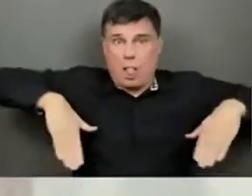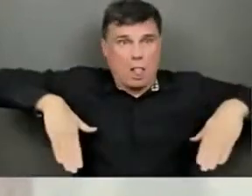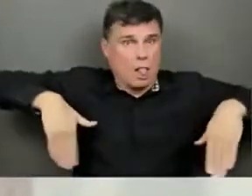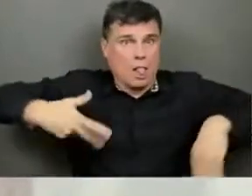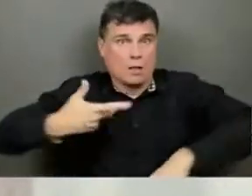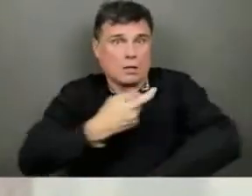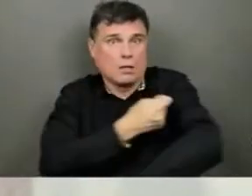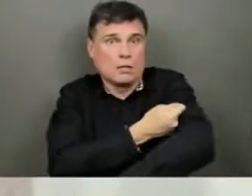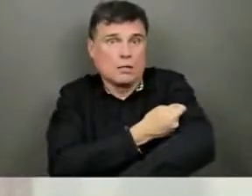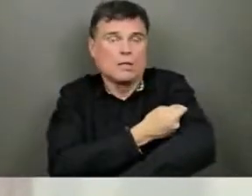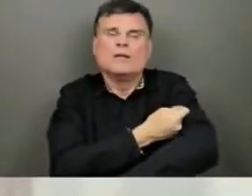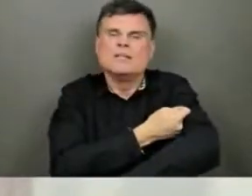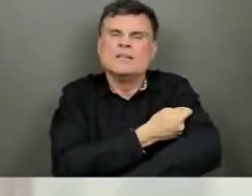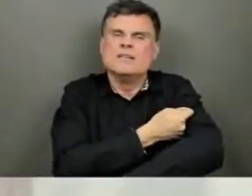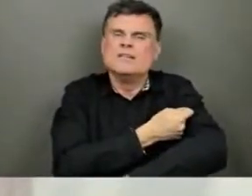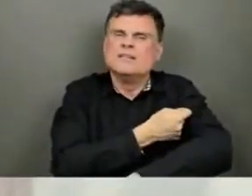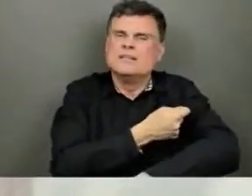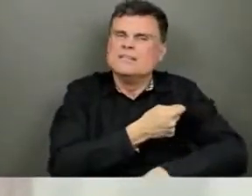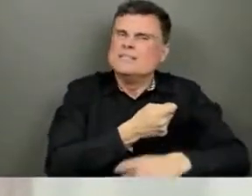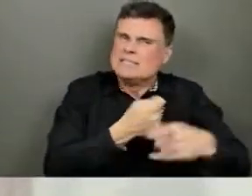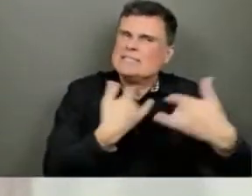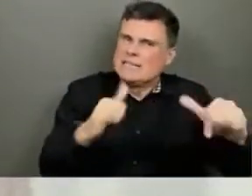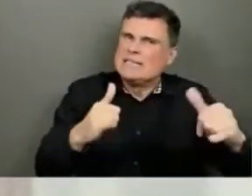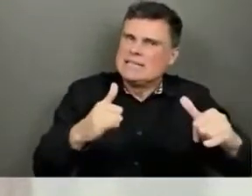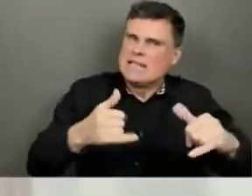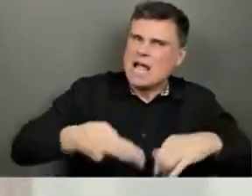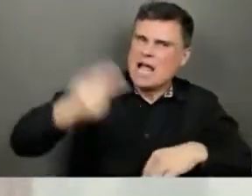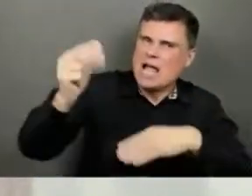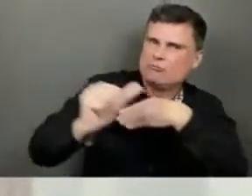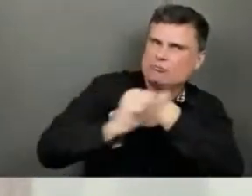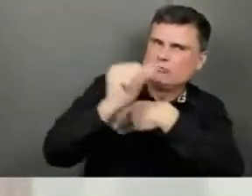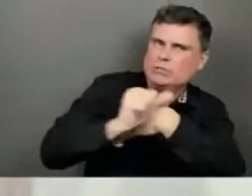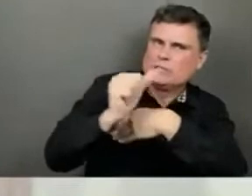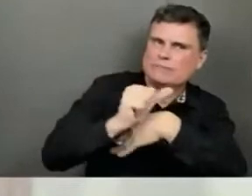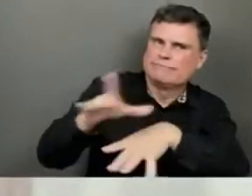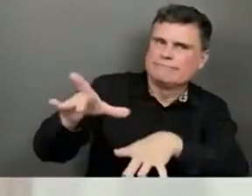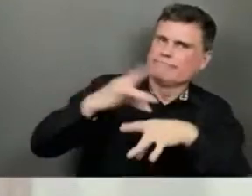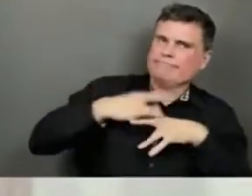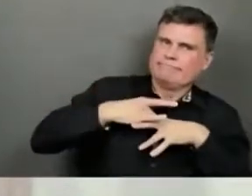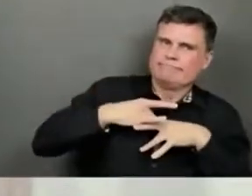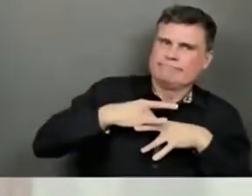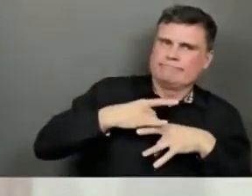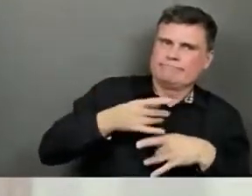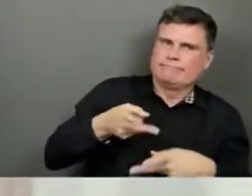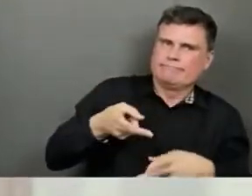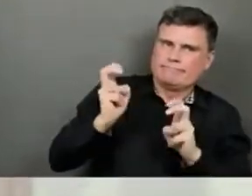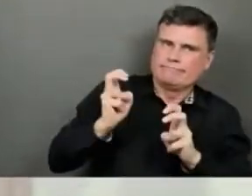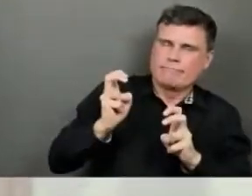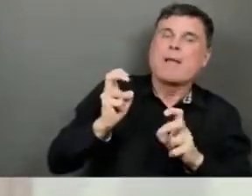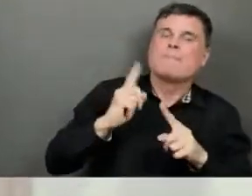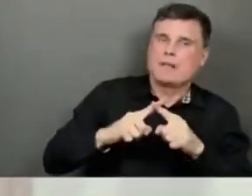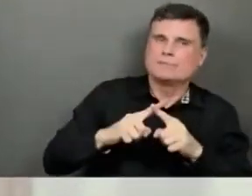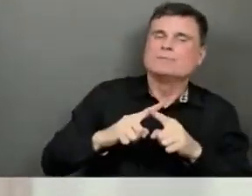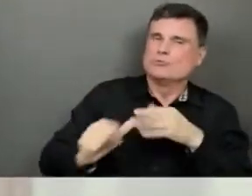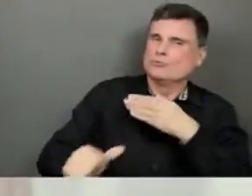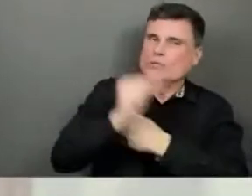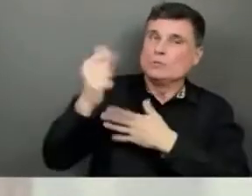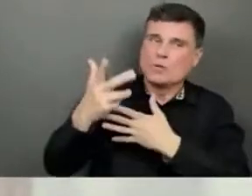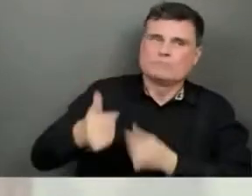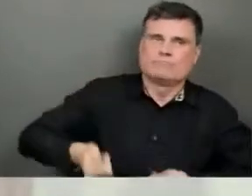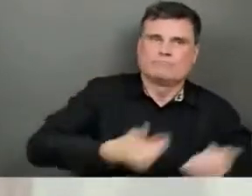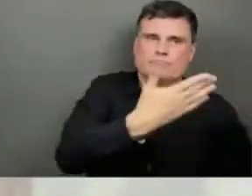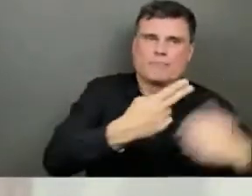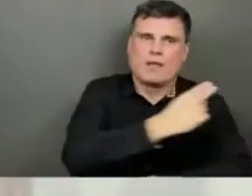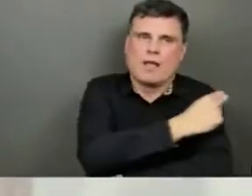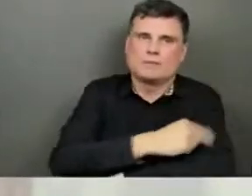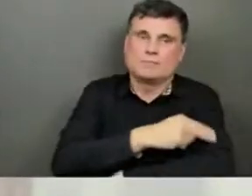of being hospitalized with COVID. And so I encourage anybody who has not yet received the vaccine to talk